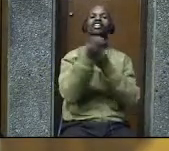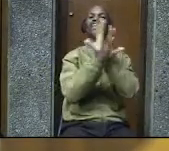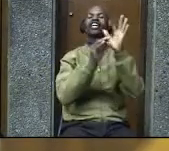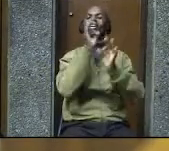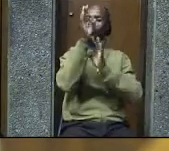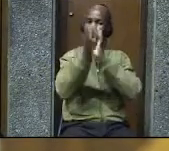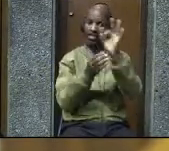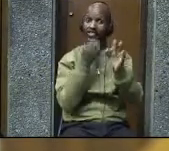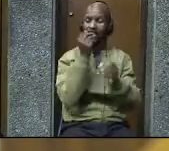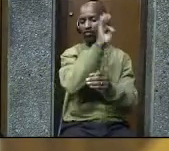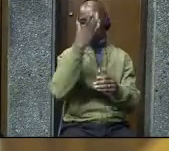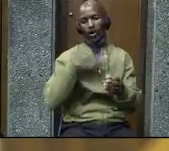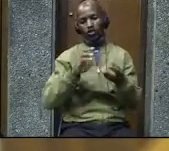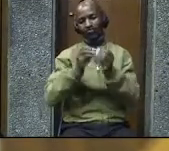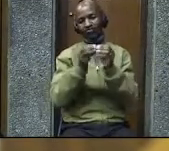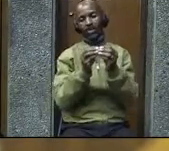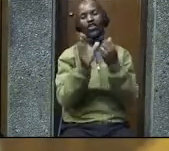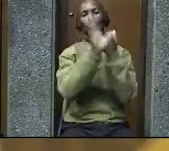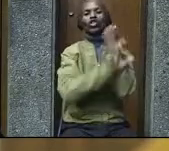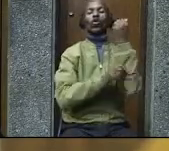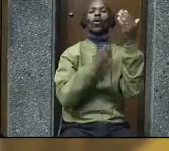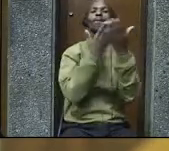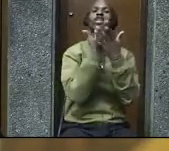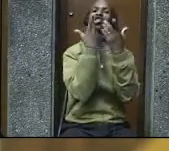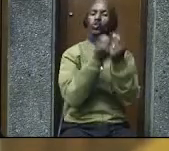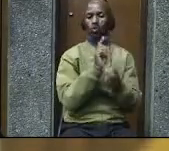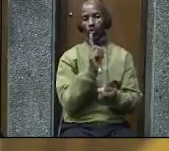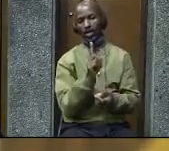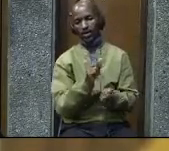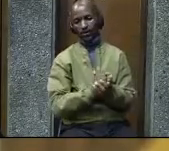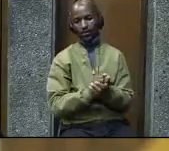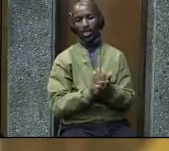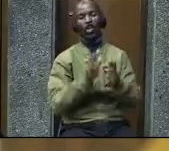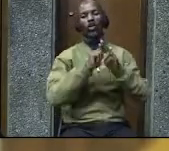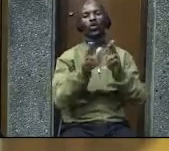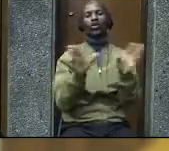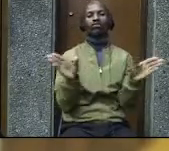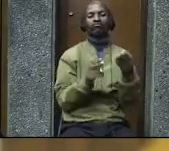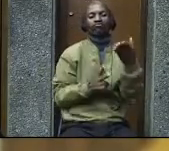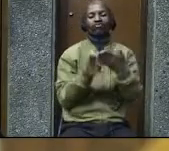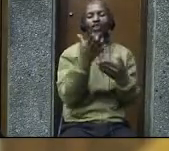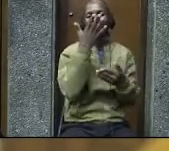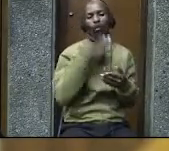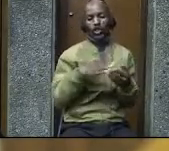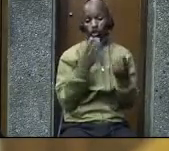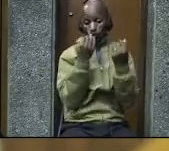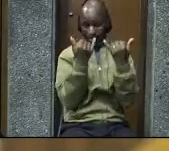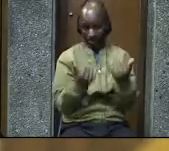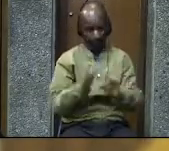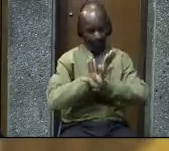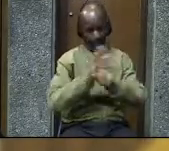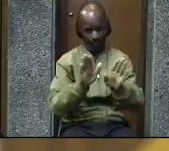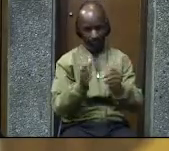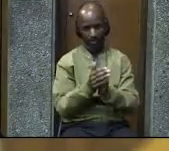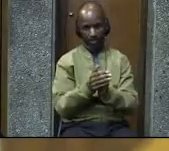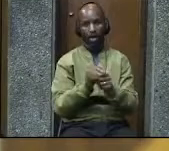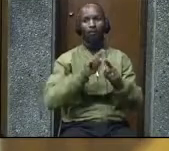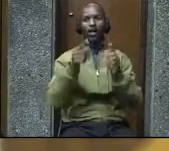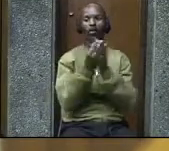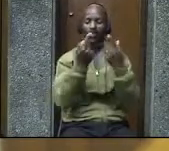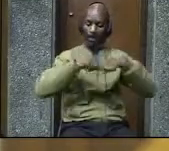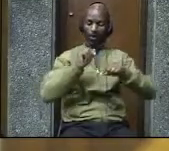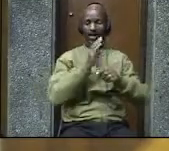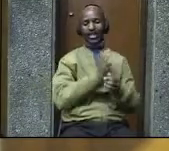re batla to amend the constitution re tlamele re etse eng e seng shortcut e ba batlang ho etsa hana jwale ka ho dlala ka maikutlo